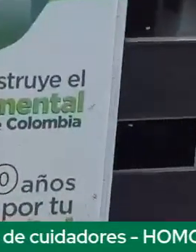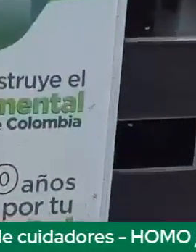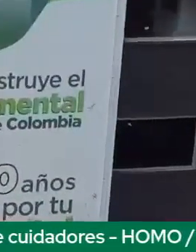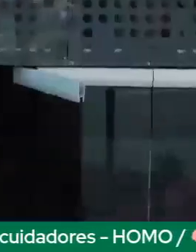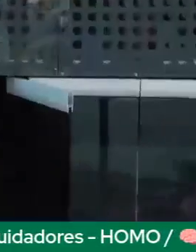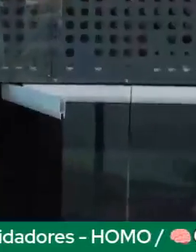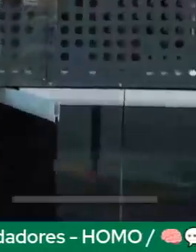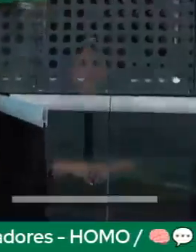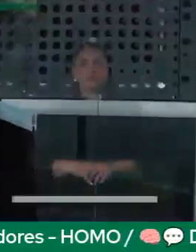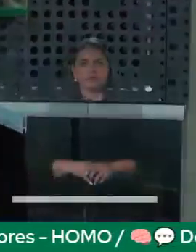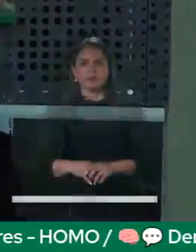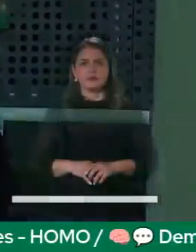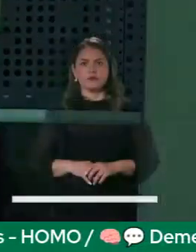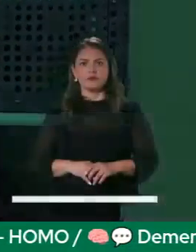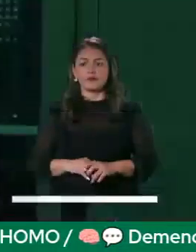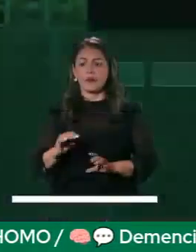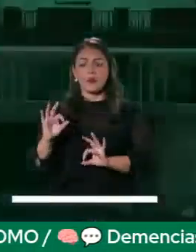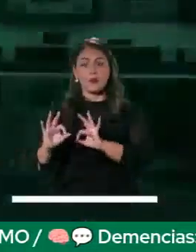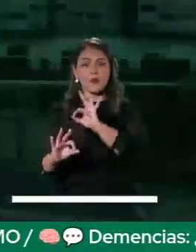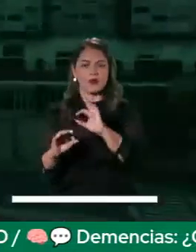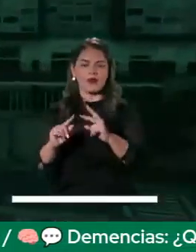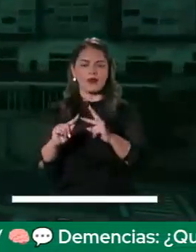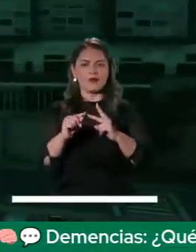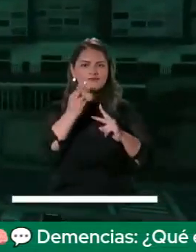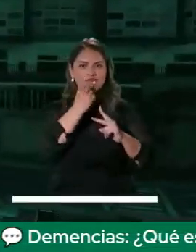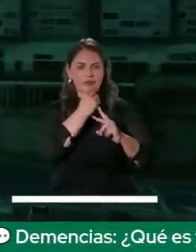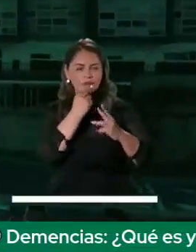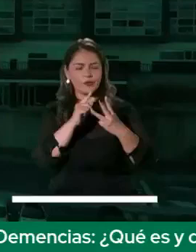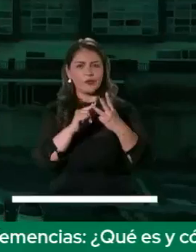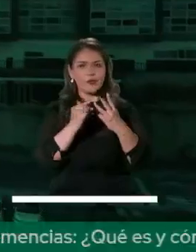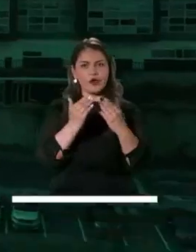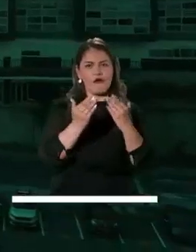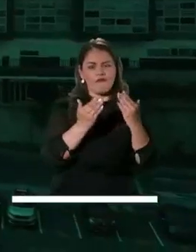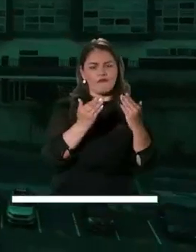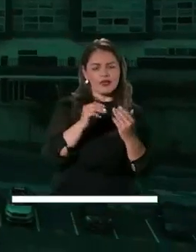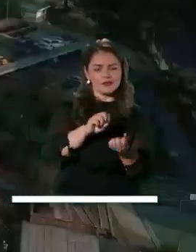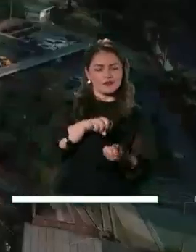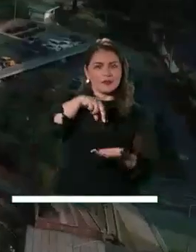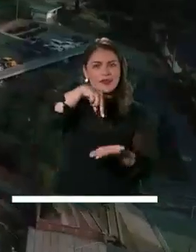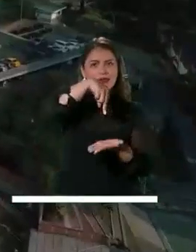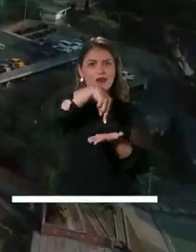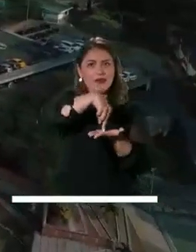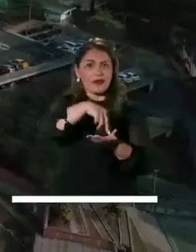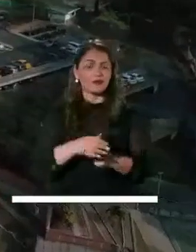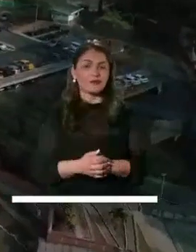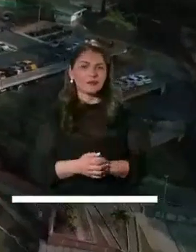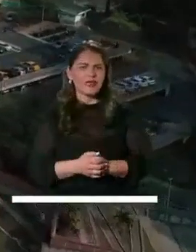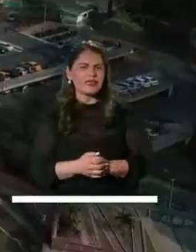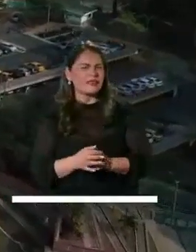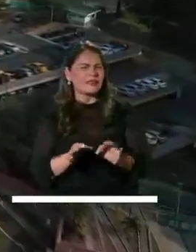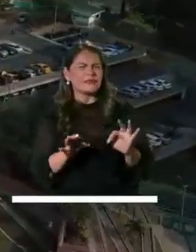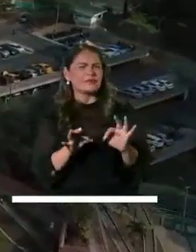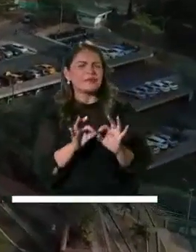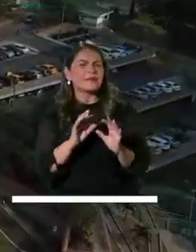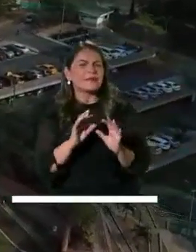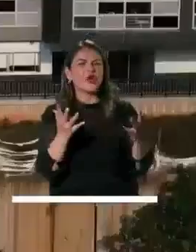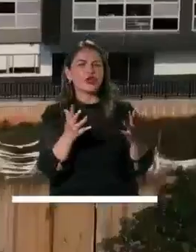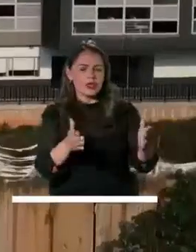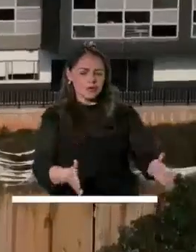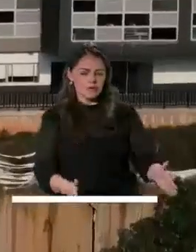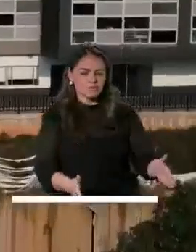care, commitment, trust, dignity, words that come from the deepest part of me and with which I